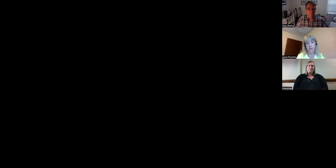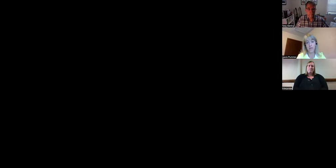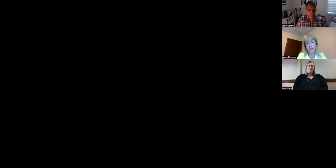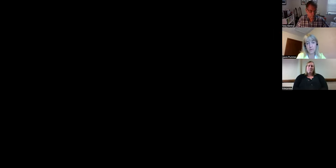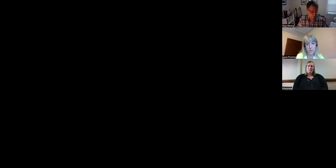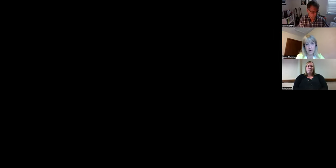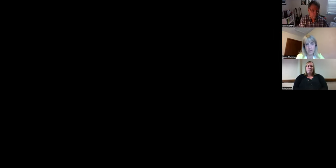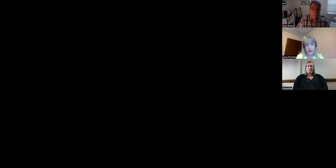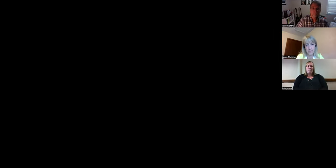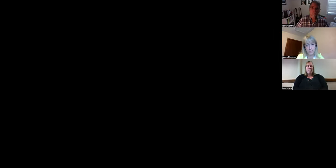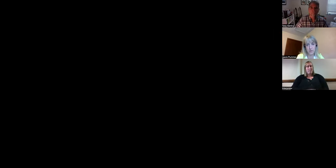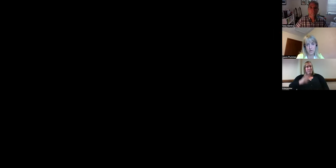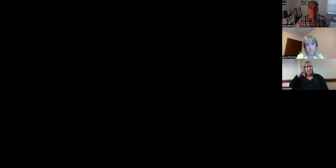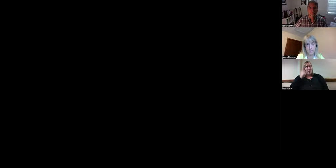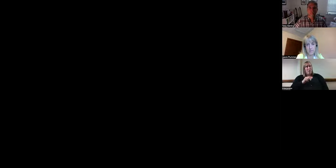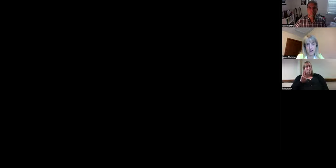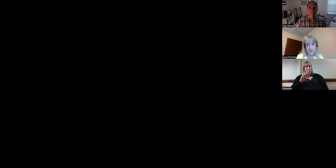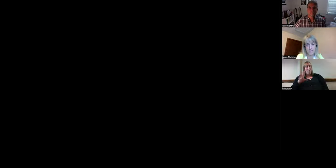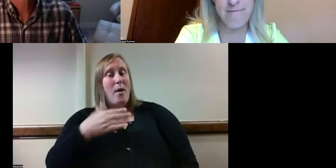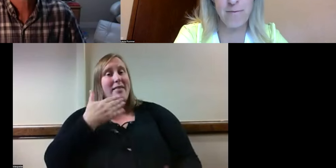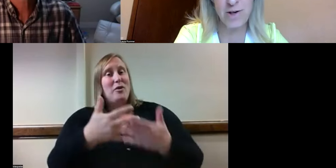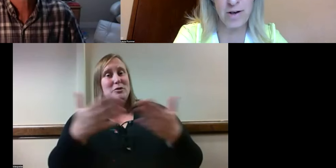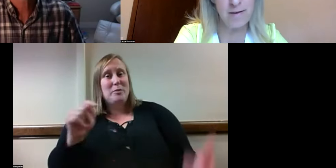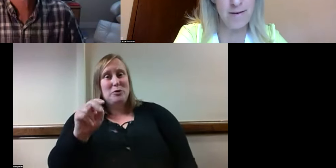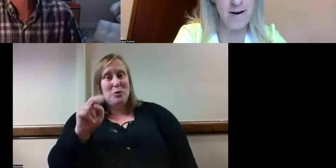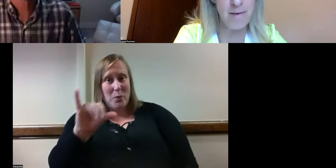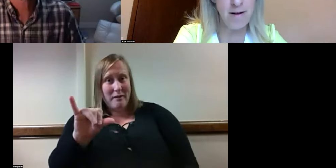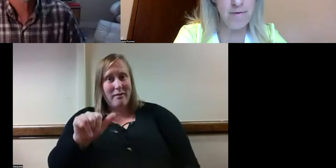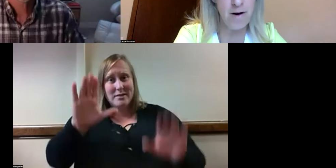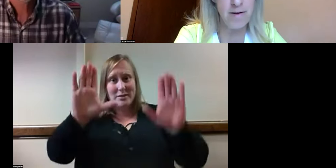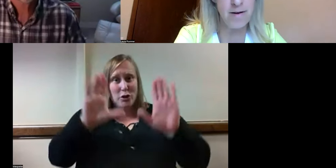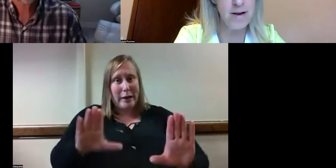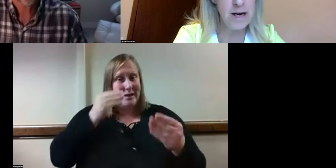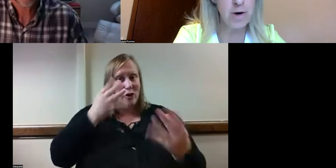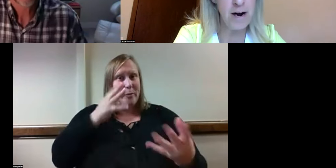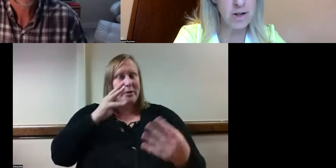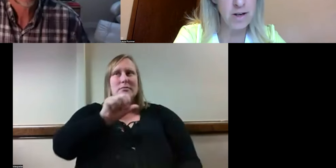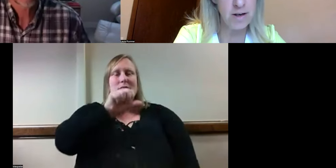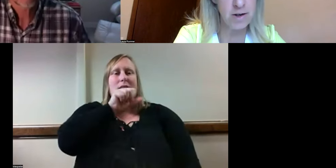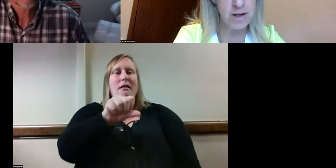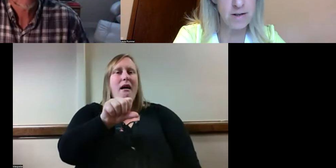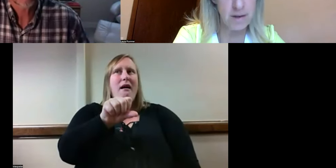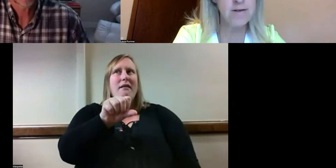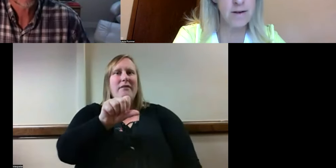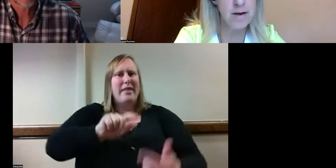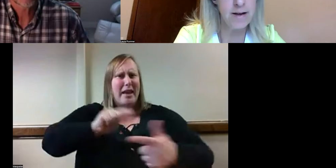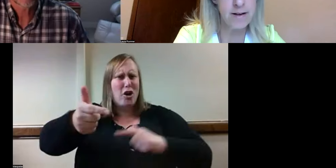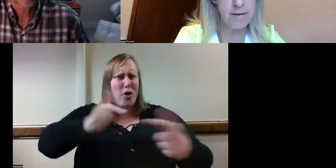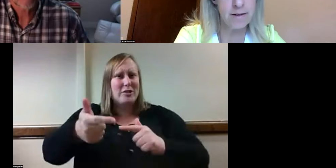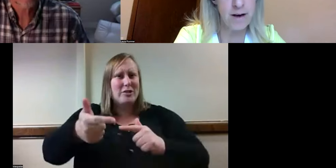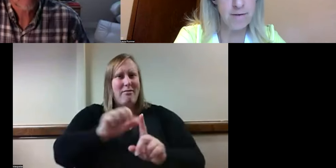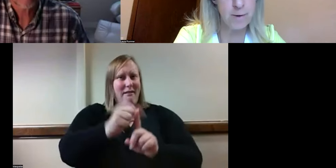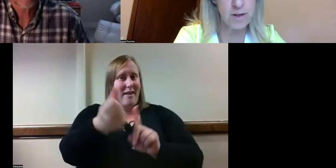Wow. Thank you so much, Tony. This is some great information. I loved all the interaction and your case studies.